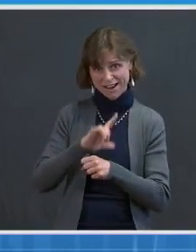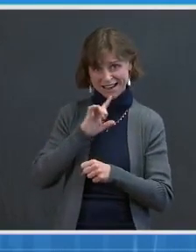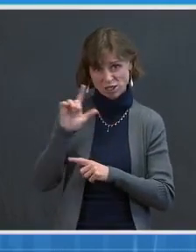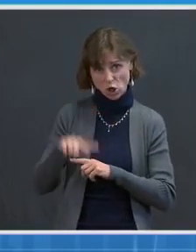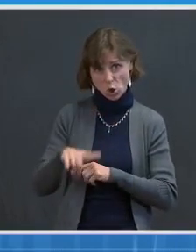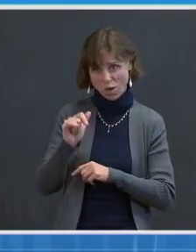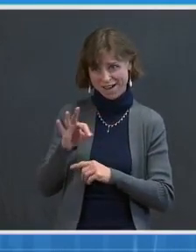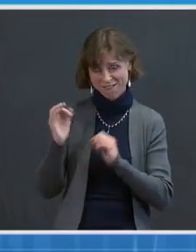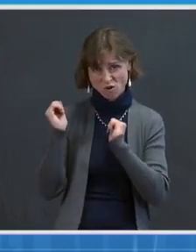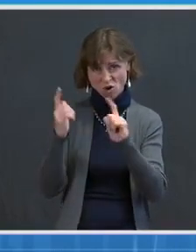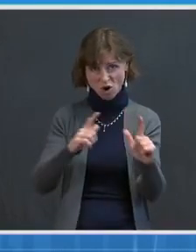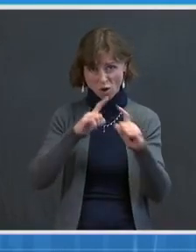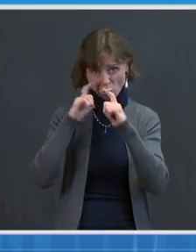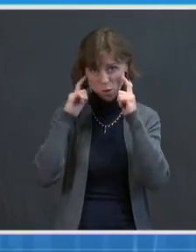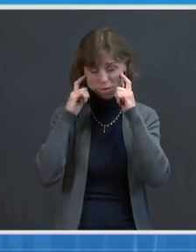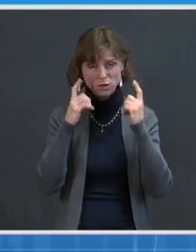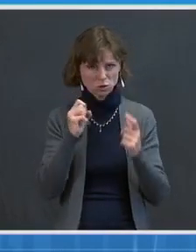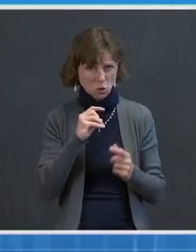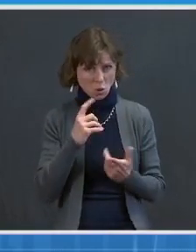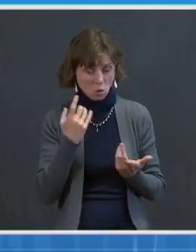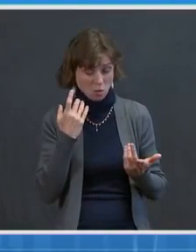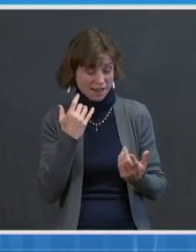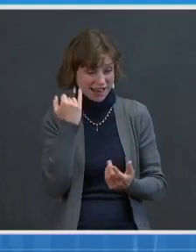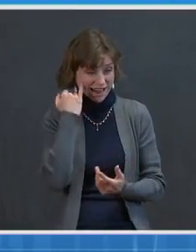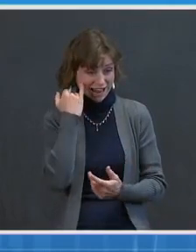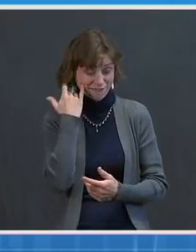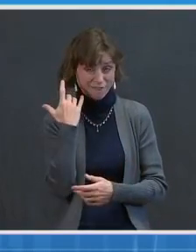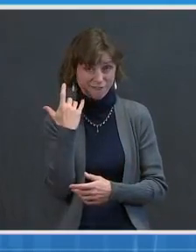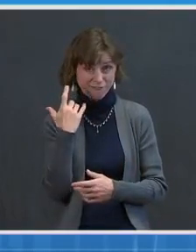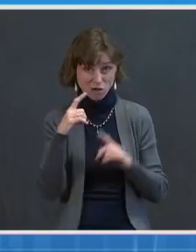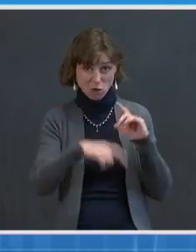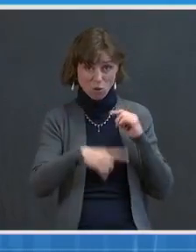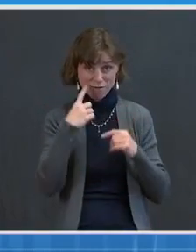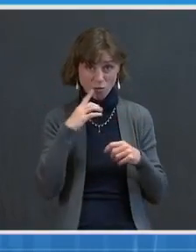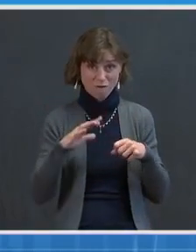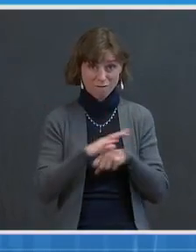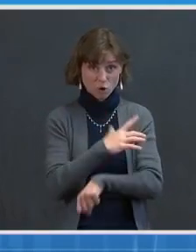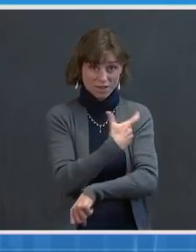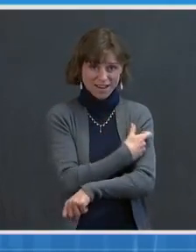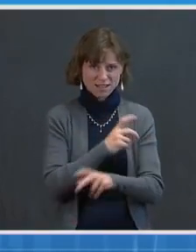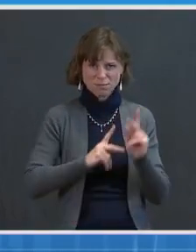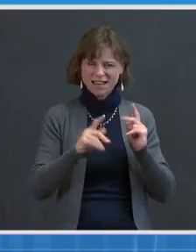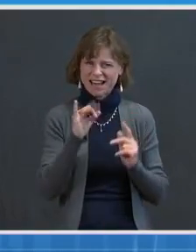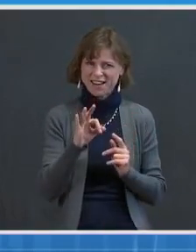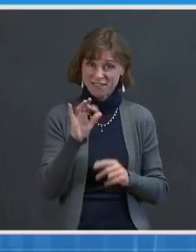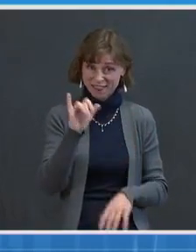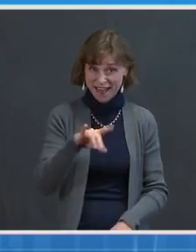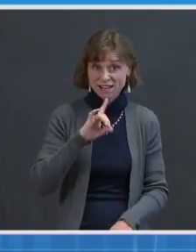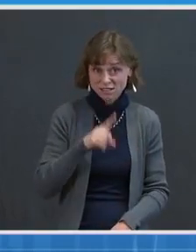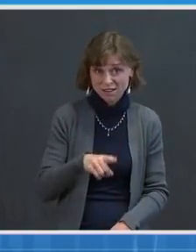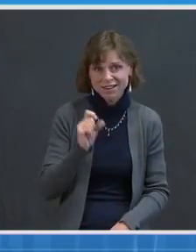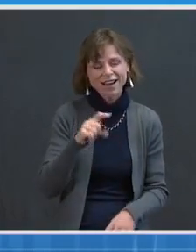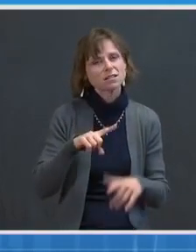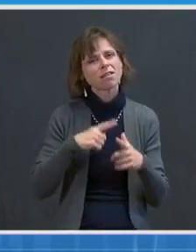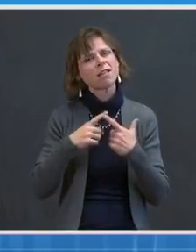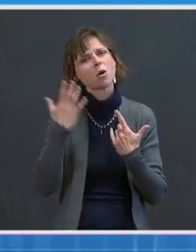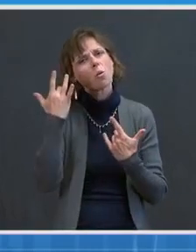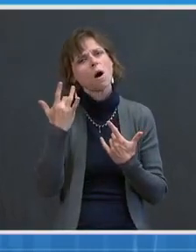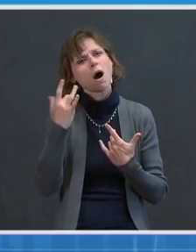for people who are fully vaccinated? And if so, why did you not change the travel guidance for vaccinated